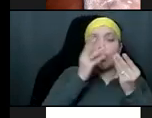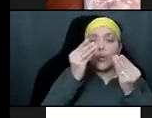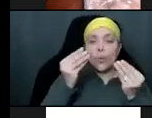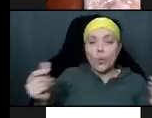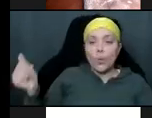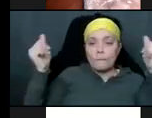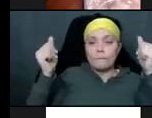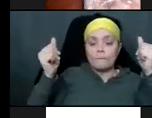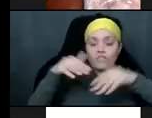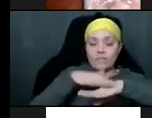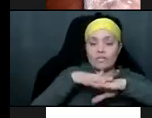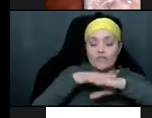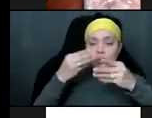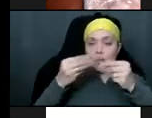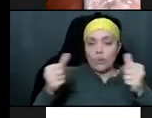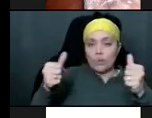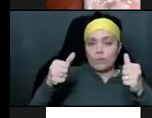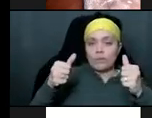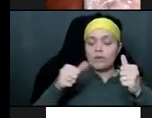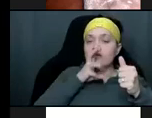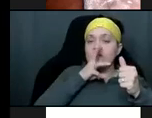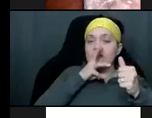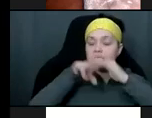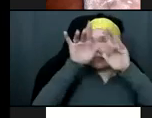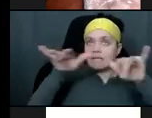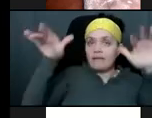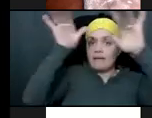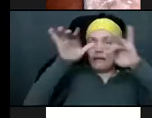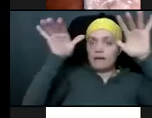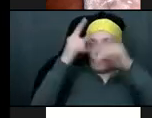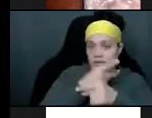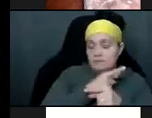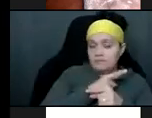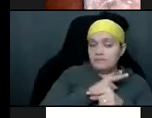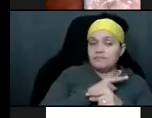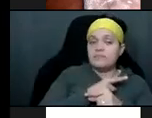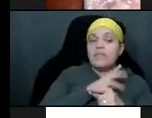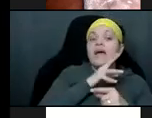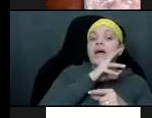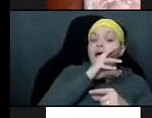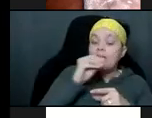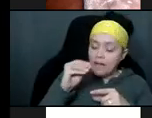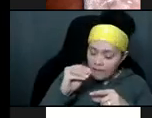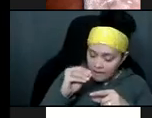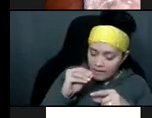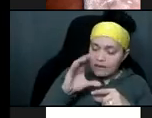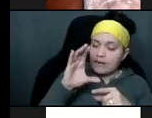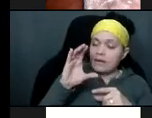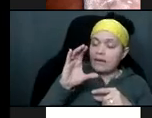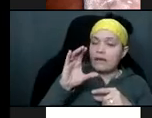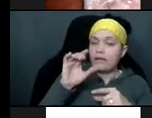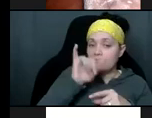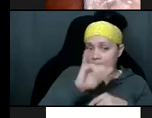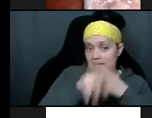the surface of the ocean into the air above it. And coastal areas typically have wind